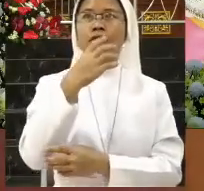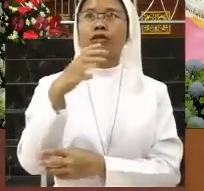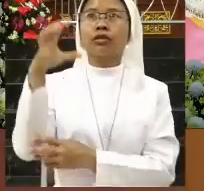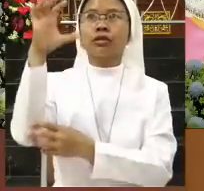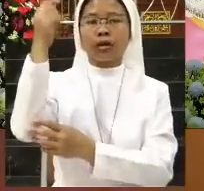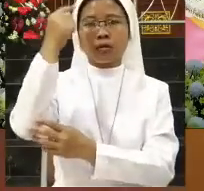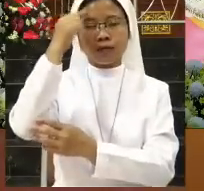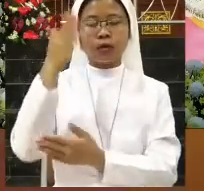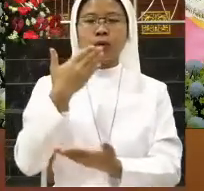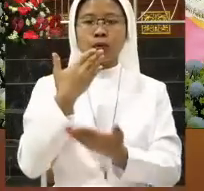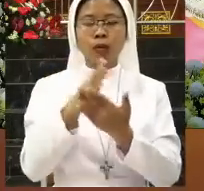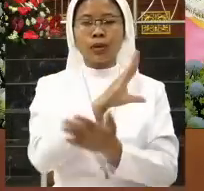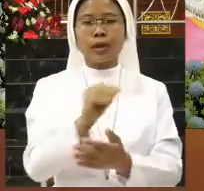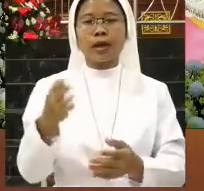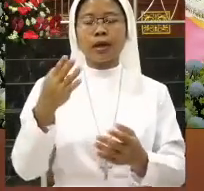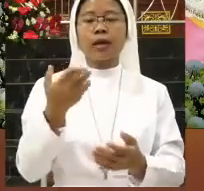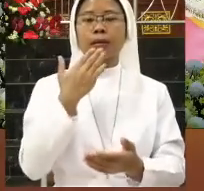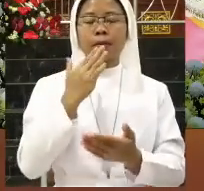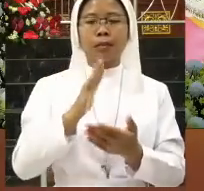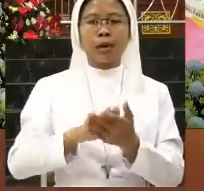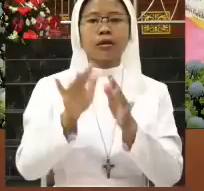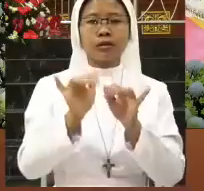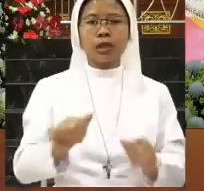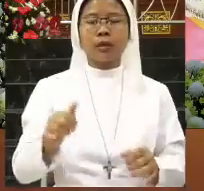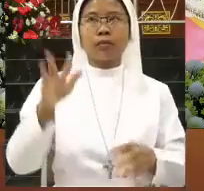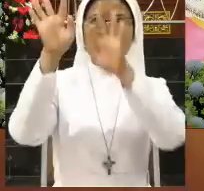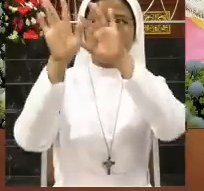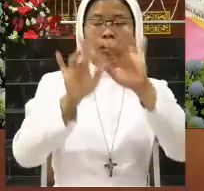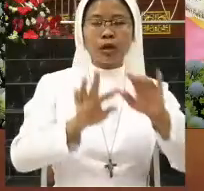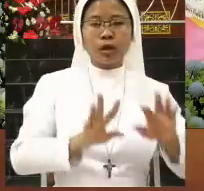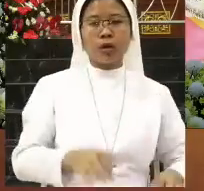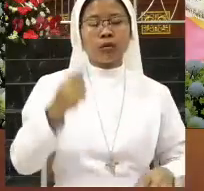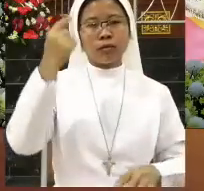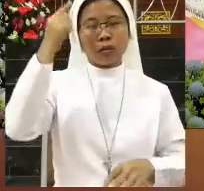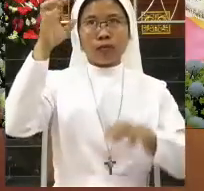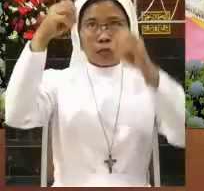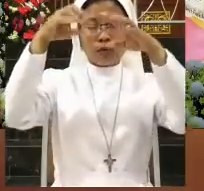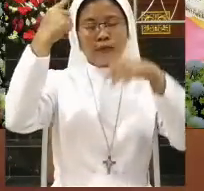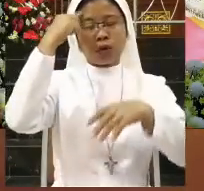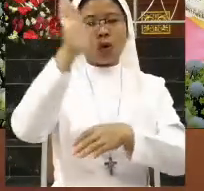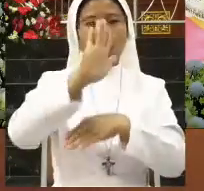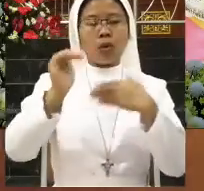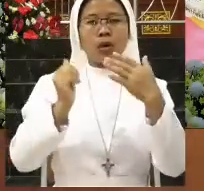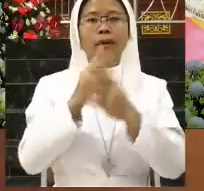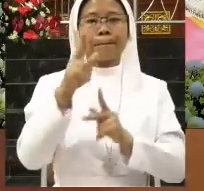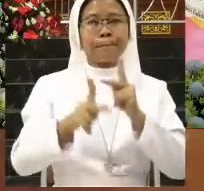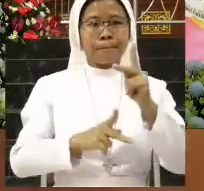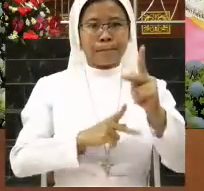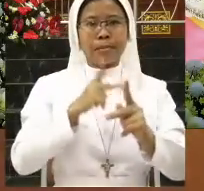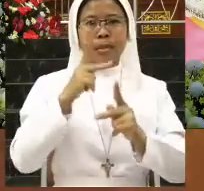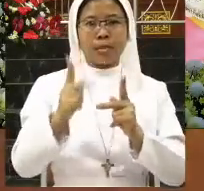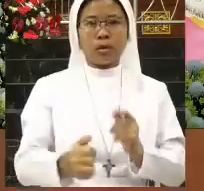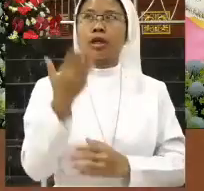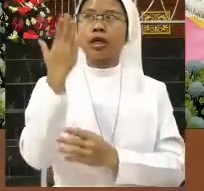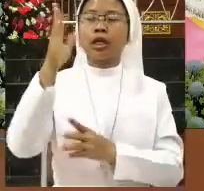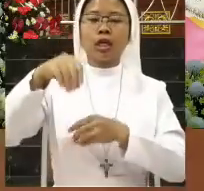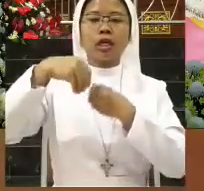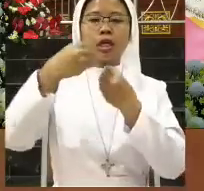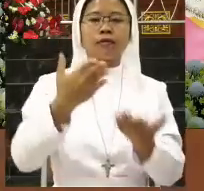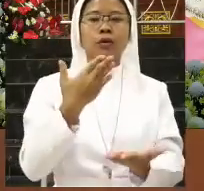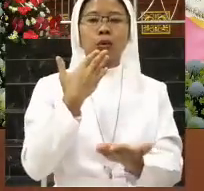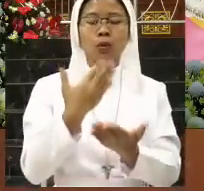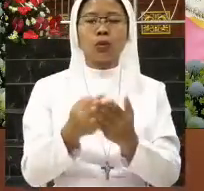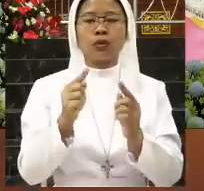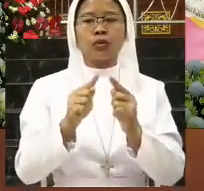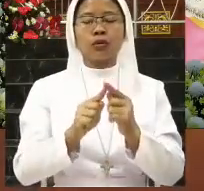good and the wicked, who makes the rain fall for the just and unjust, who does good even to those who do him